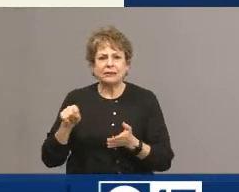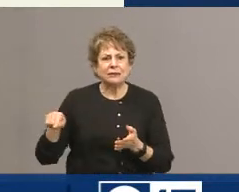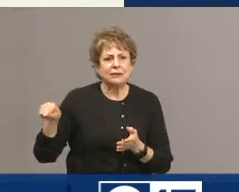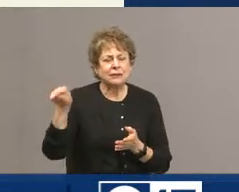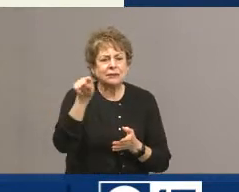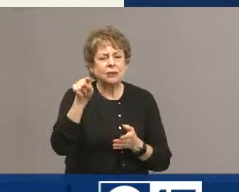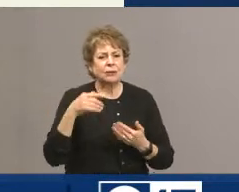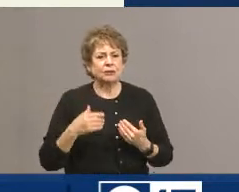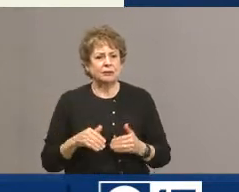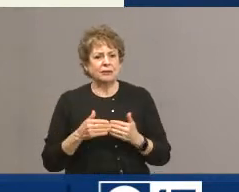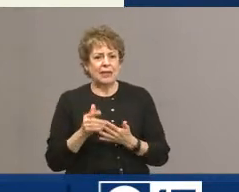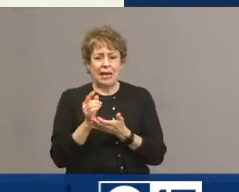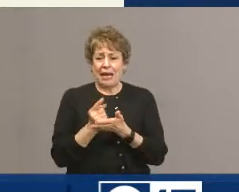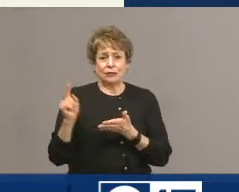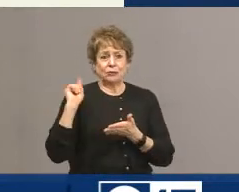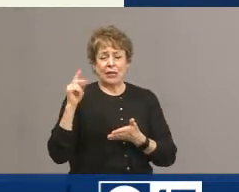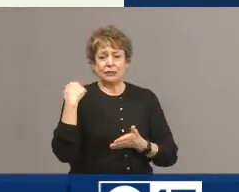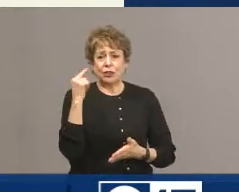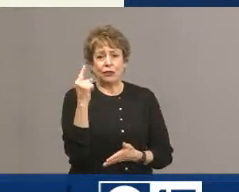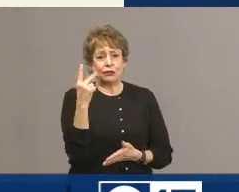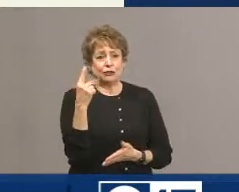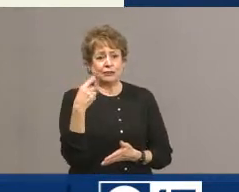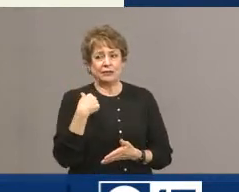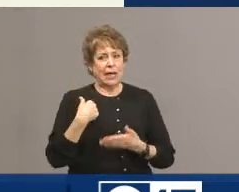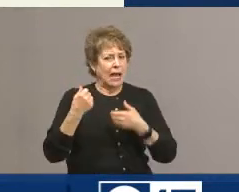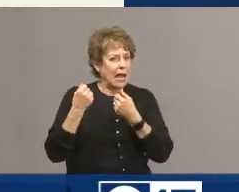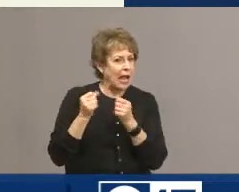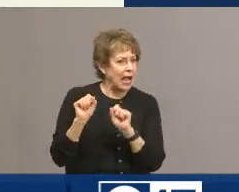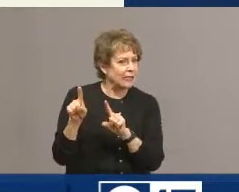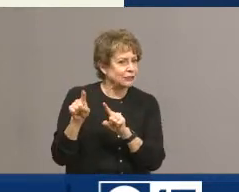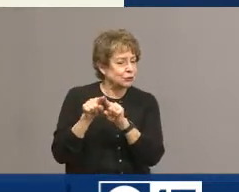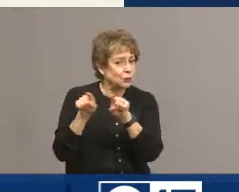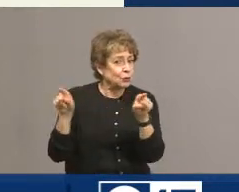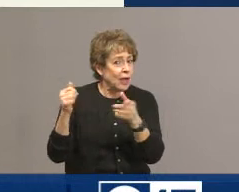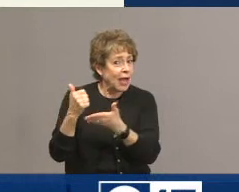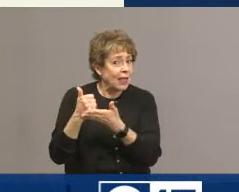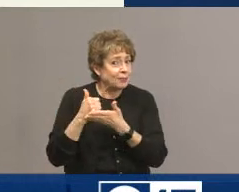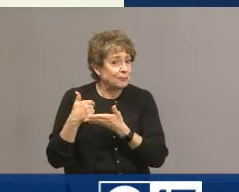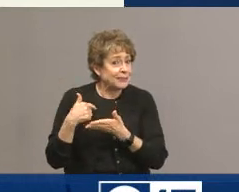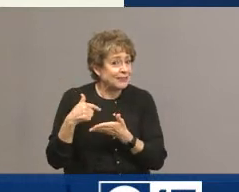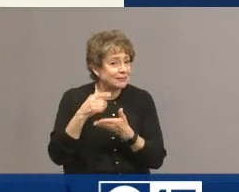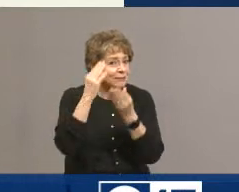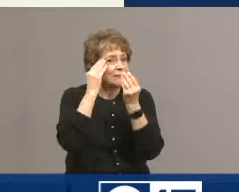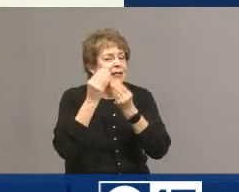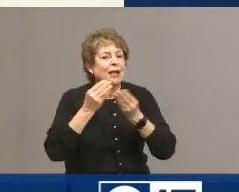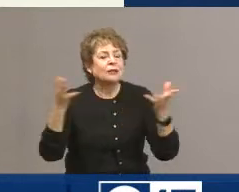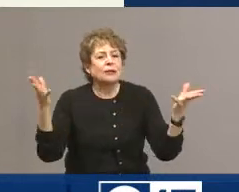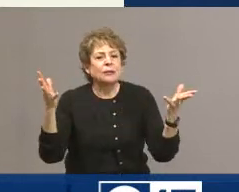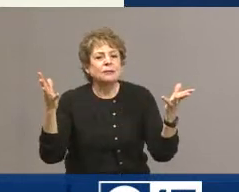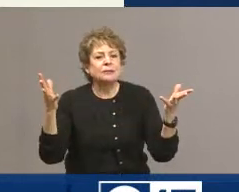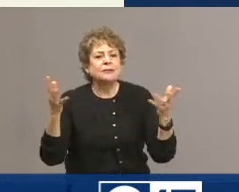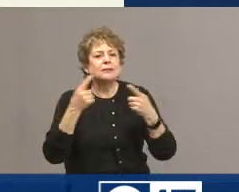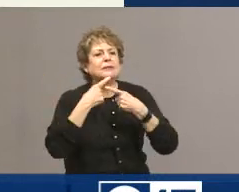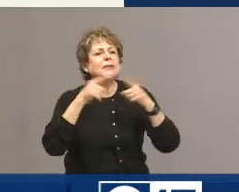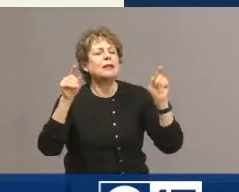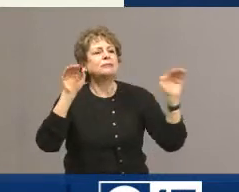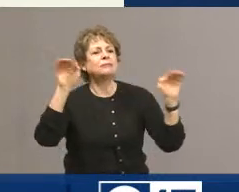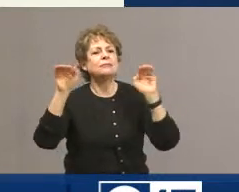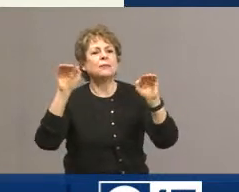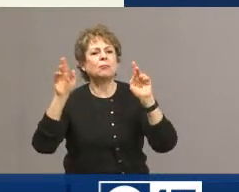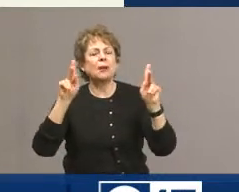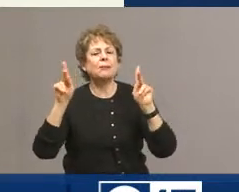that you help spread the word that you are safer at home and that the virus is widespread.